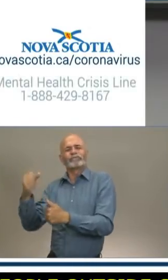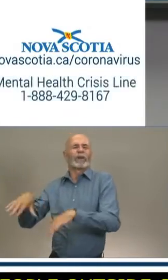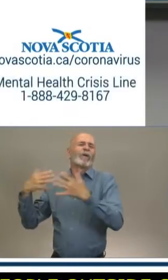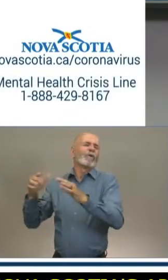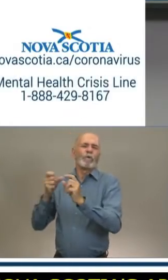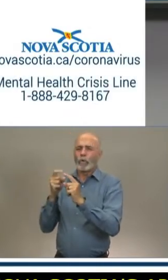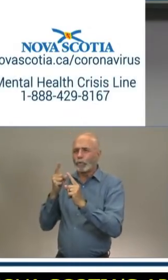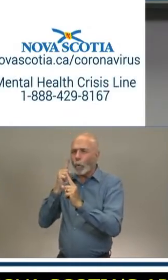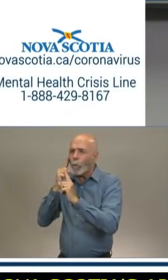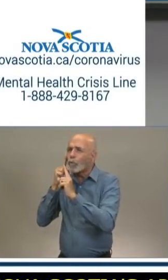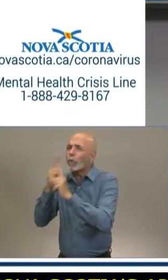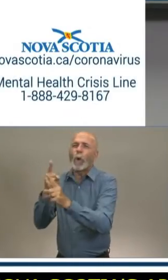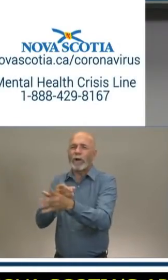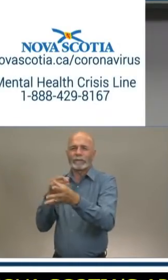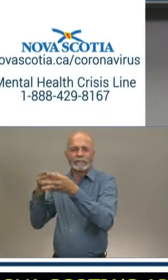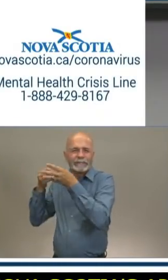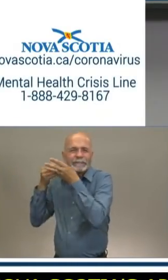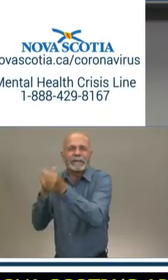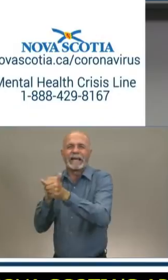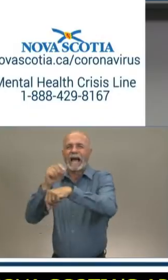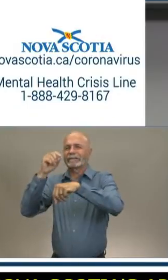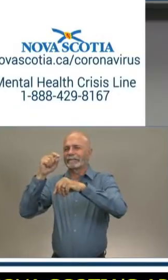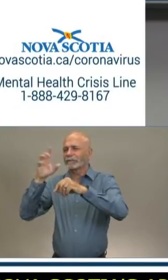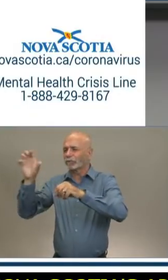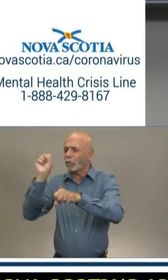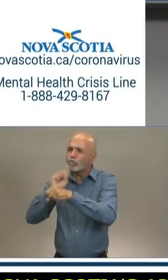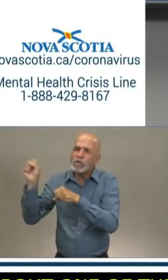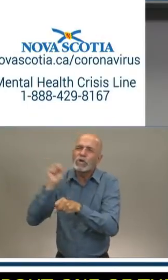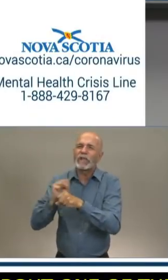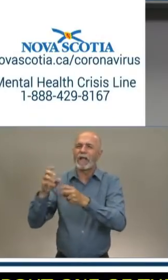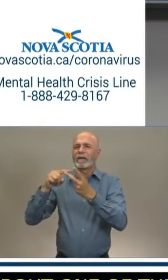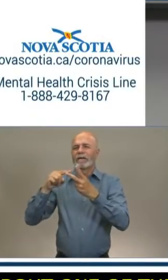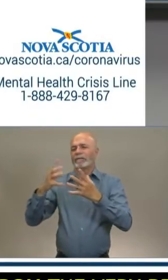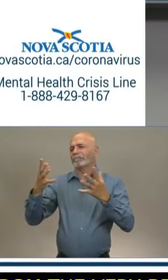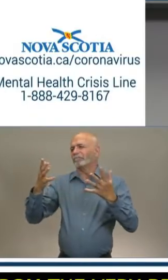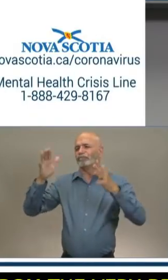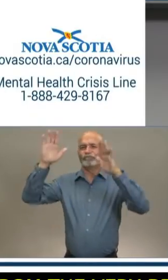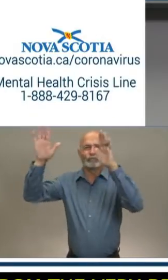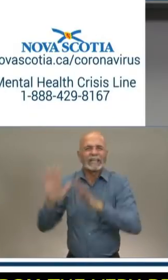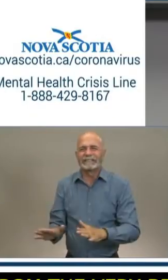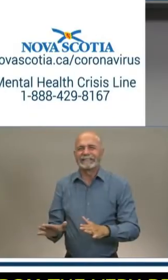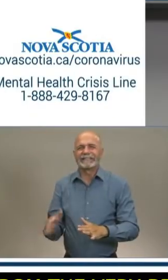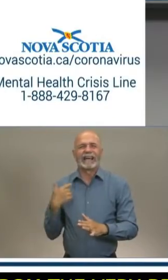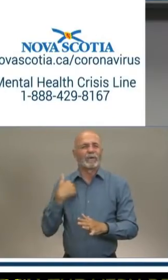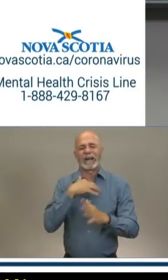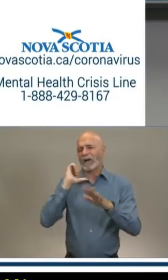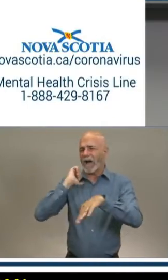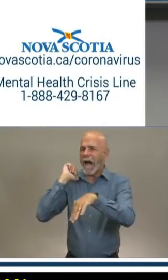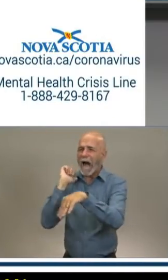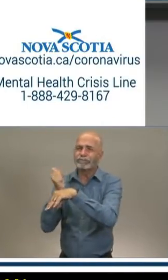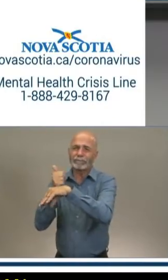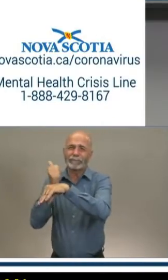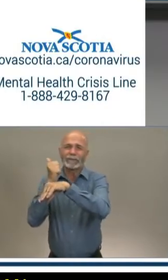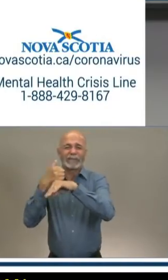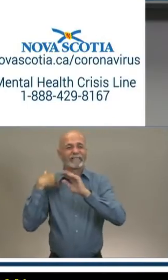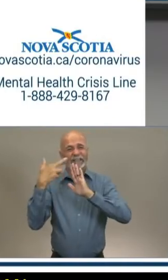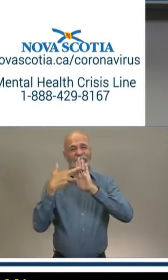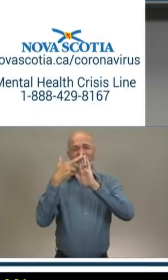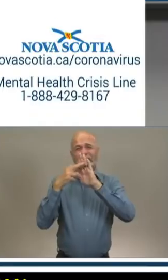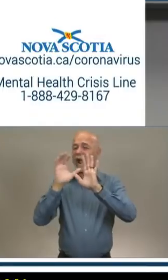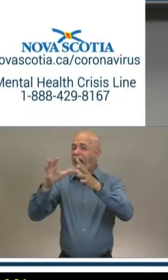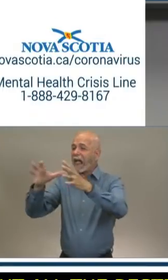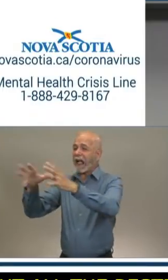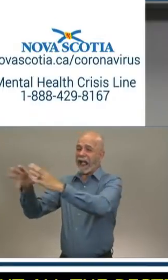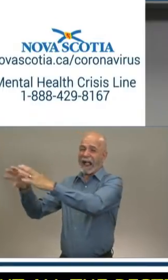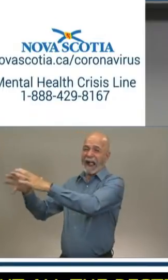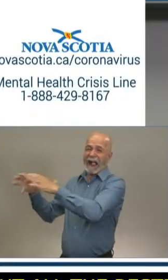beginning committed to each other. We can put all the restrictions and all the requirements in place, but if people aren't committing to each other, following things because